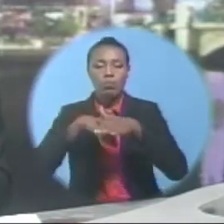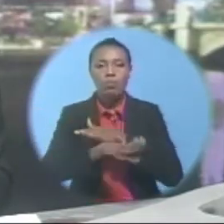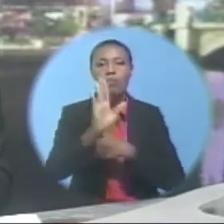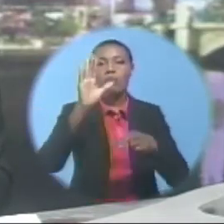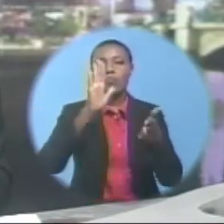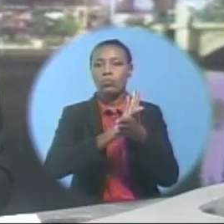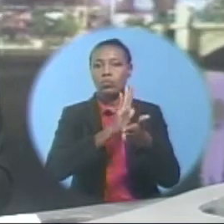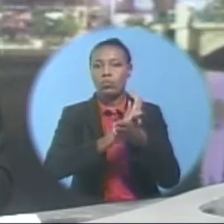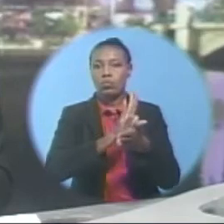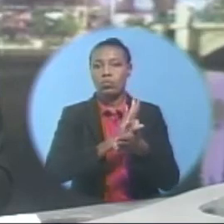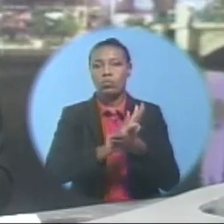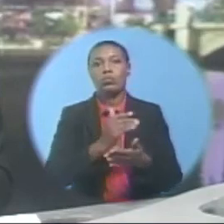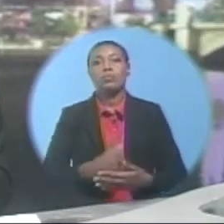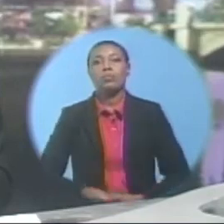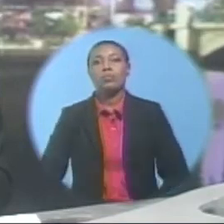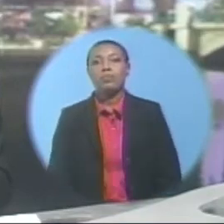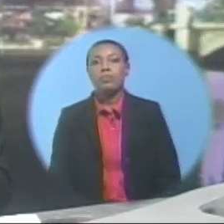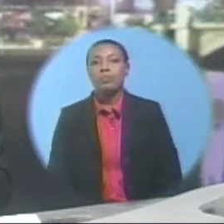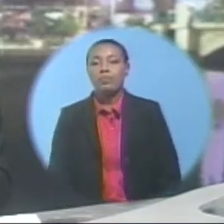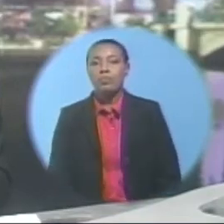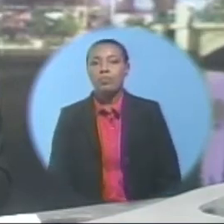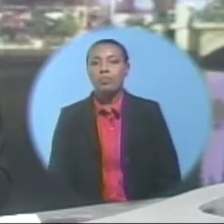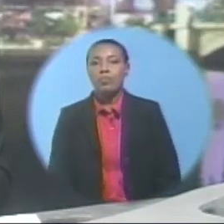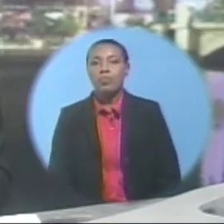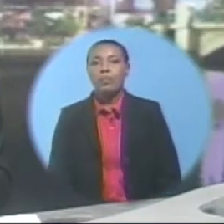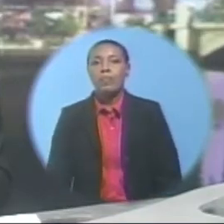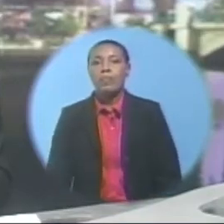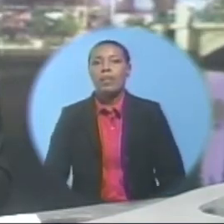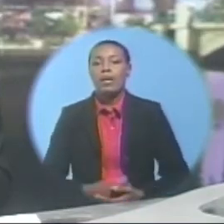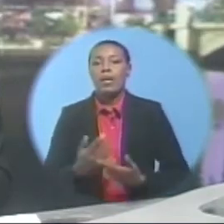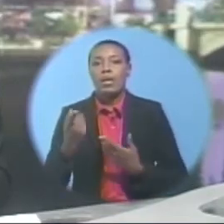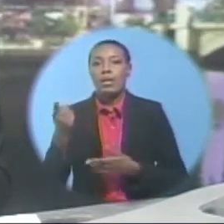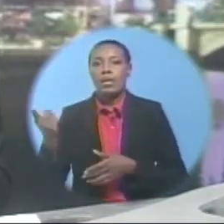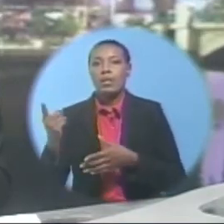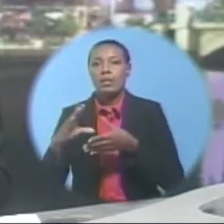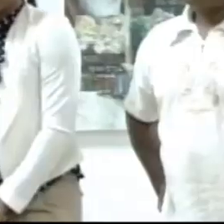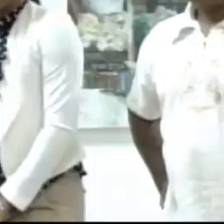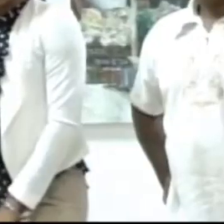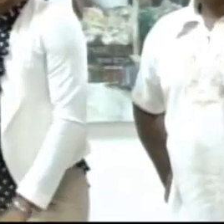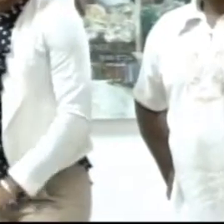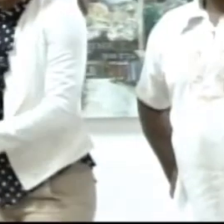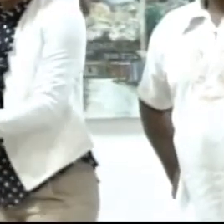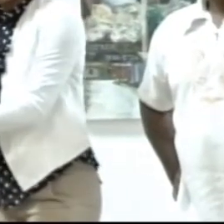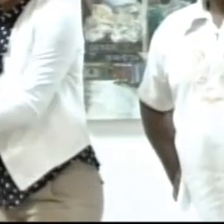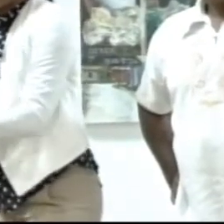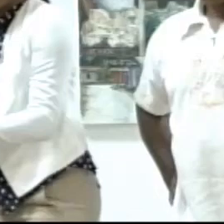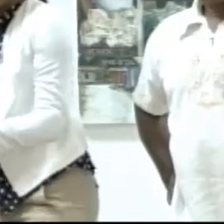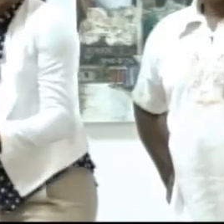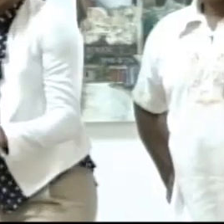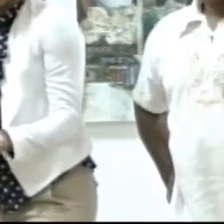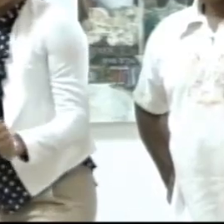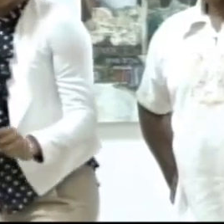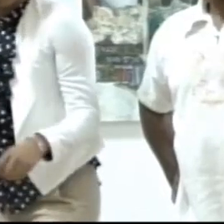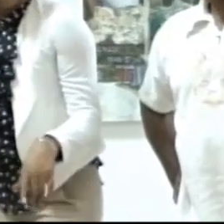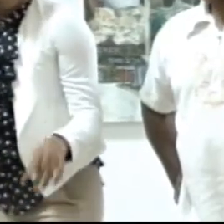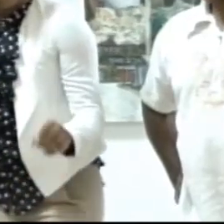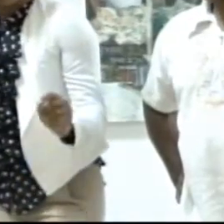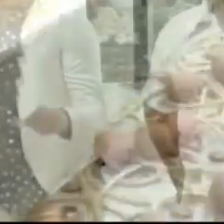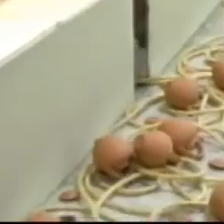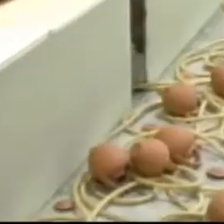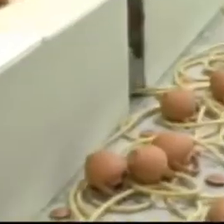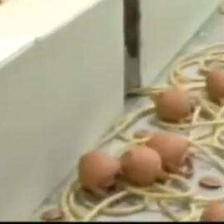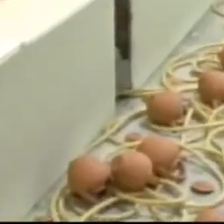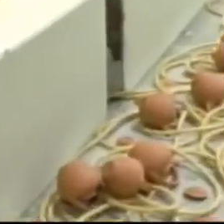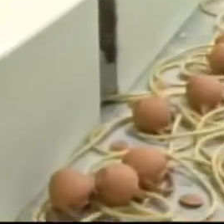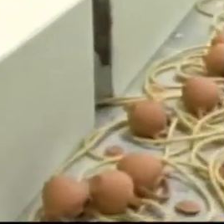schools. Visual artist and creator Nick Whittle handed over the piece, which is part of the CARICOM Festa exhibition in Norman